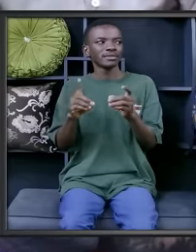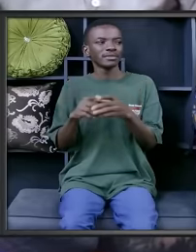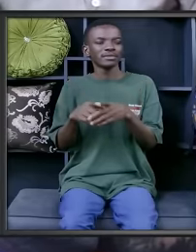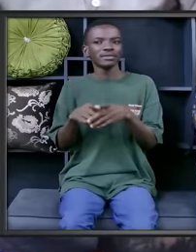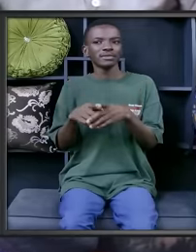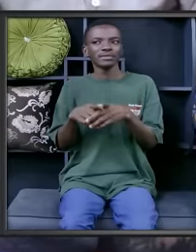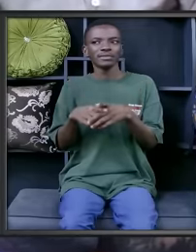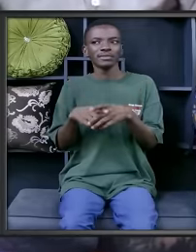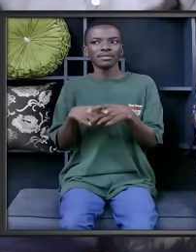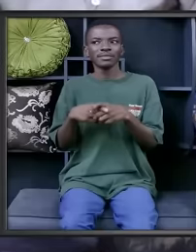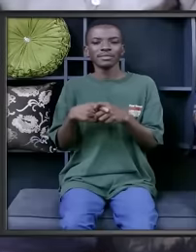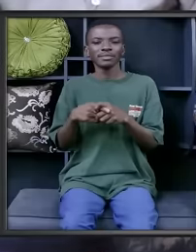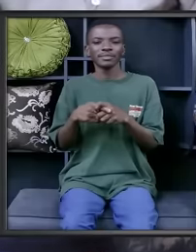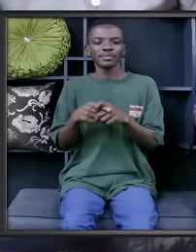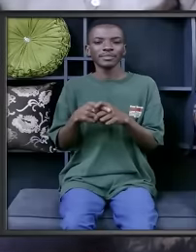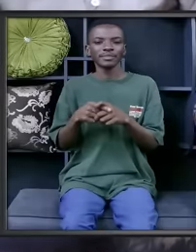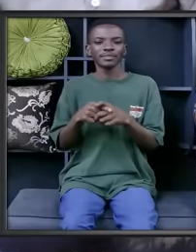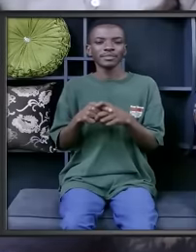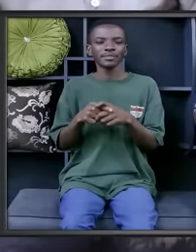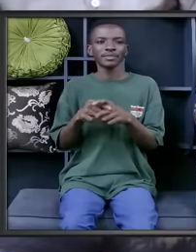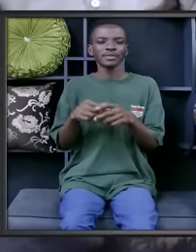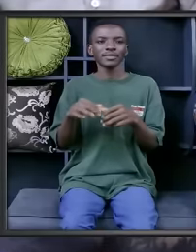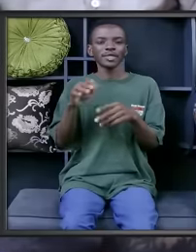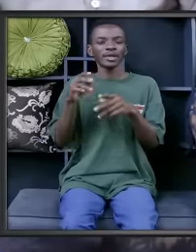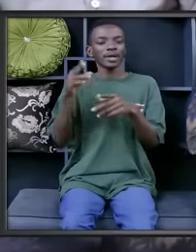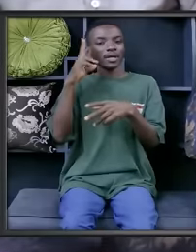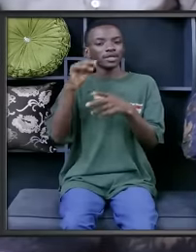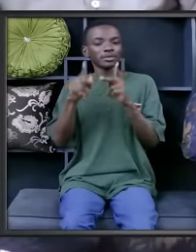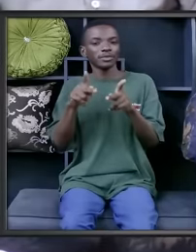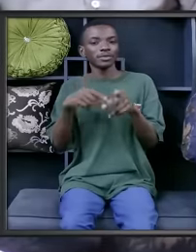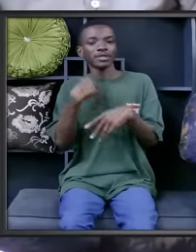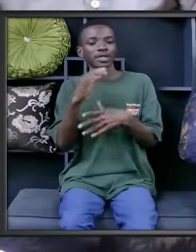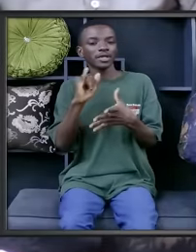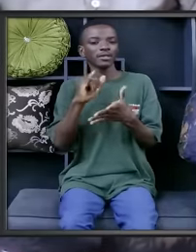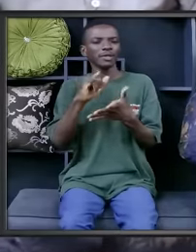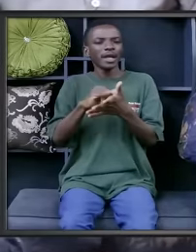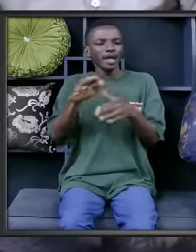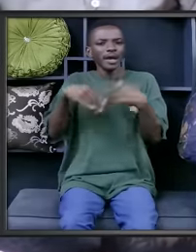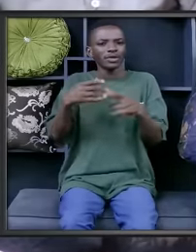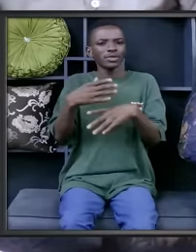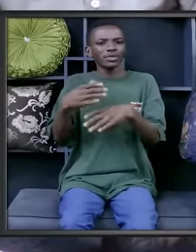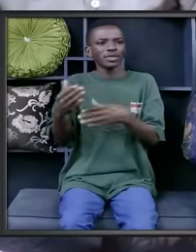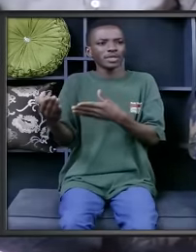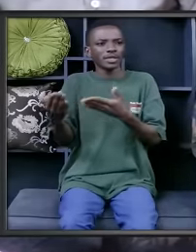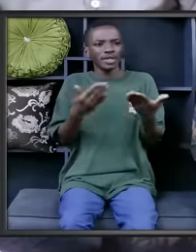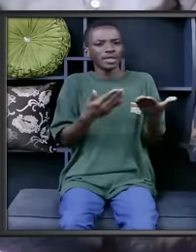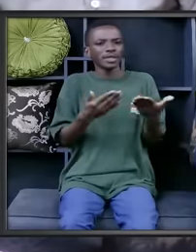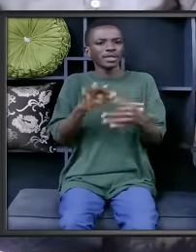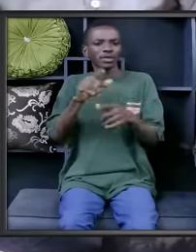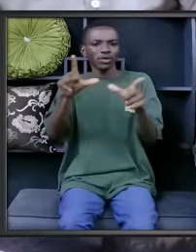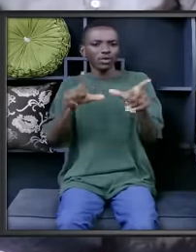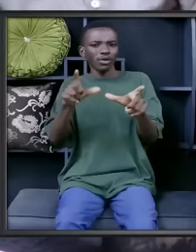So continue. So na the people can't tell her, in people can't tell and say how then go take her. Say you get one